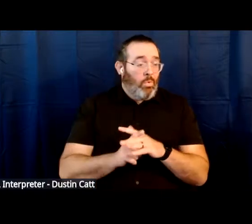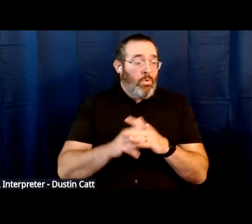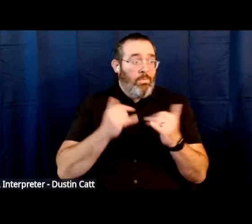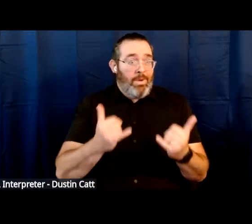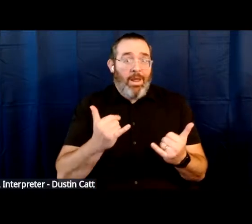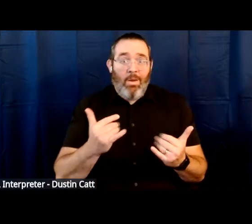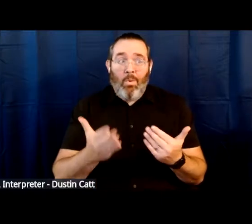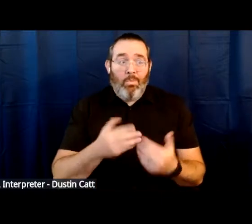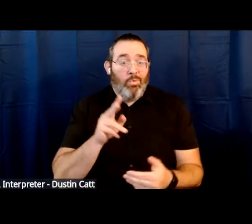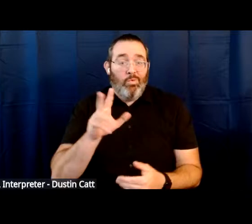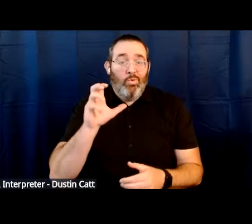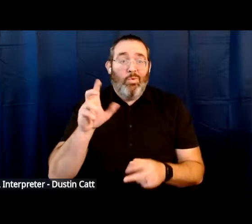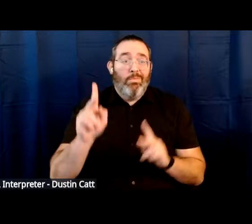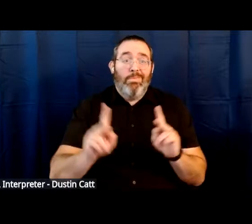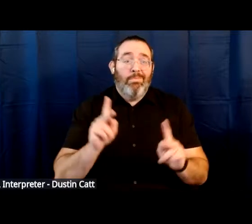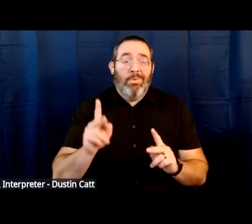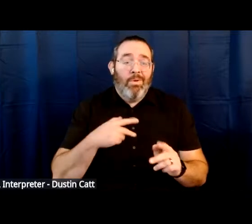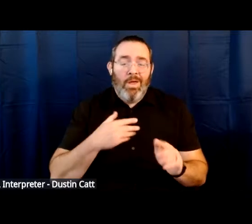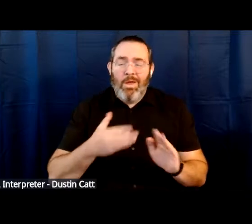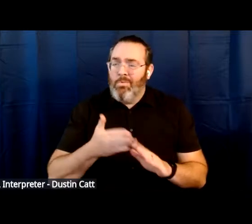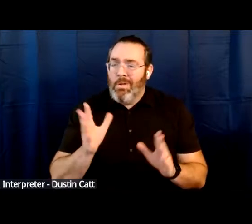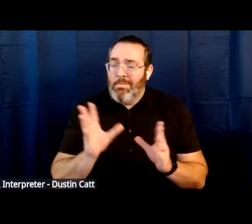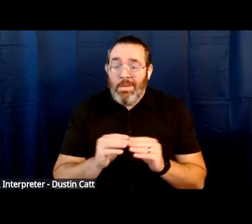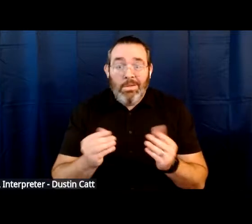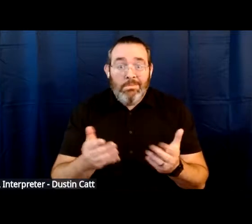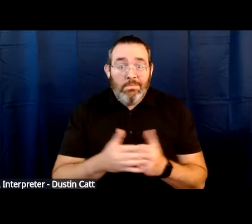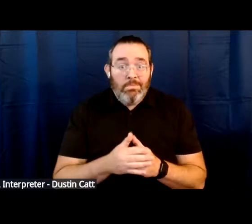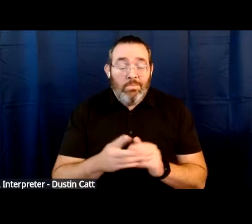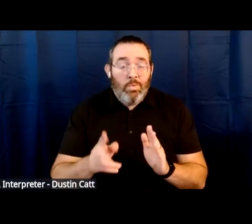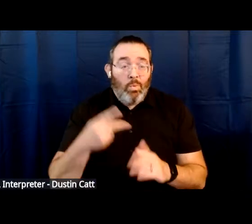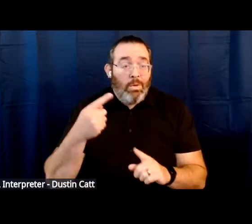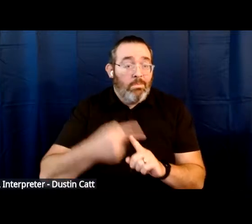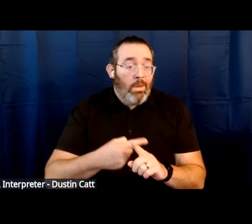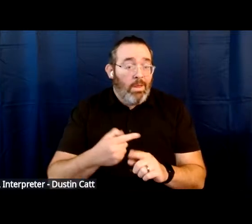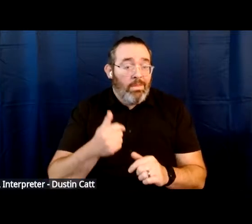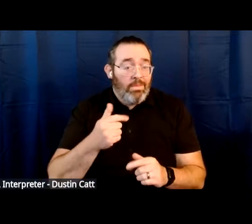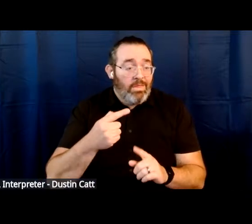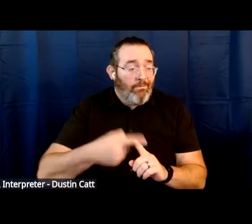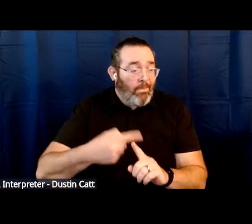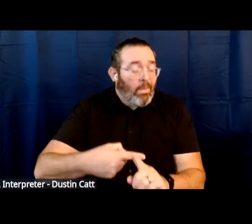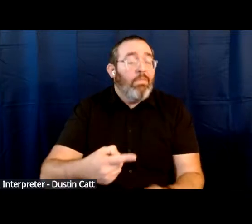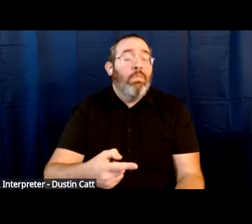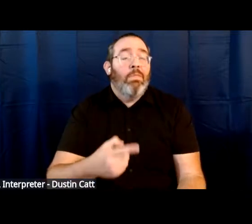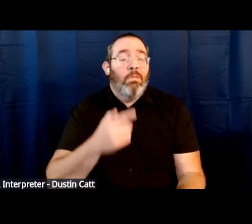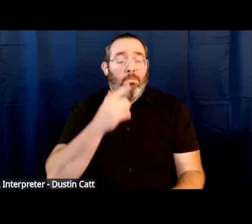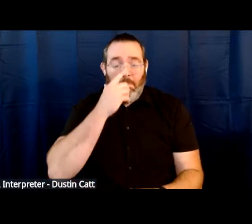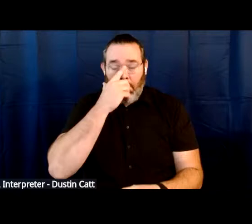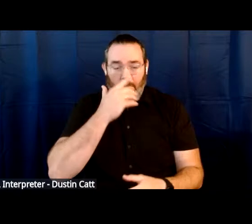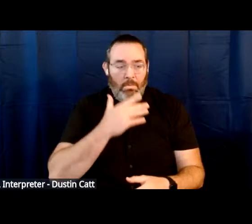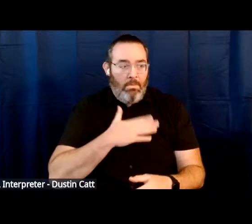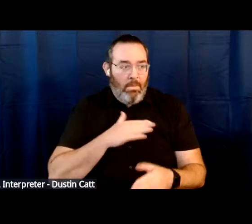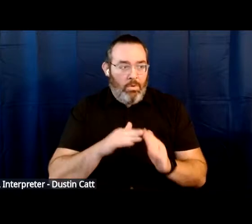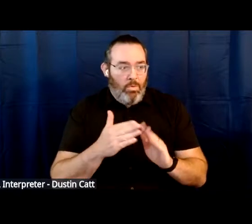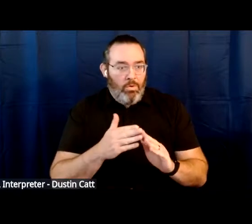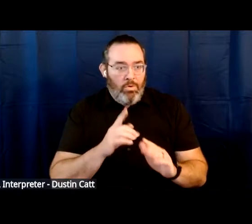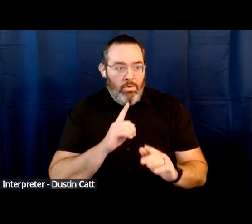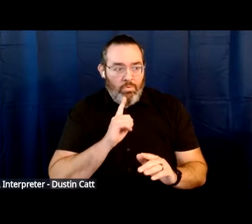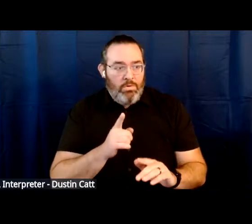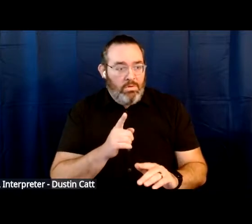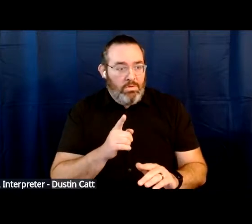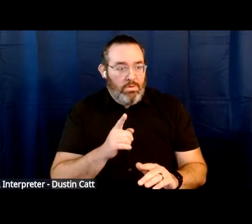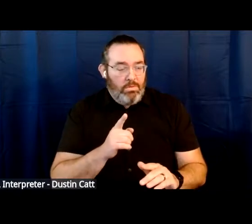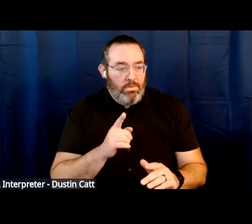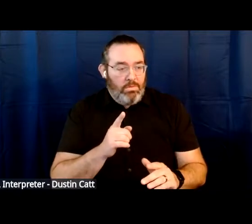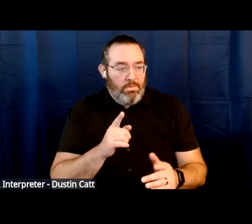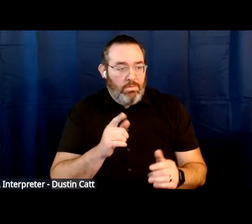200 people. And I run meetings twice a month, every month. And my community of visually impaired